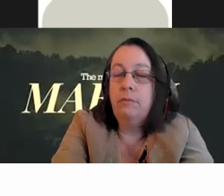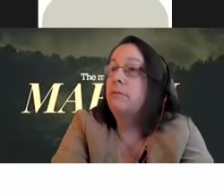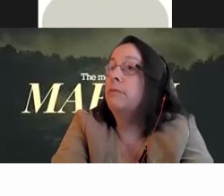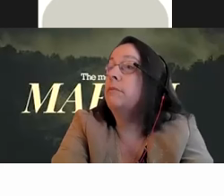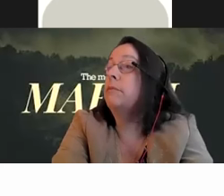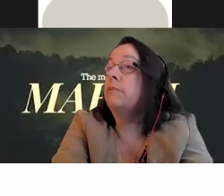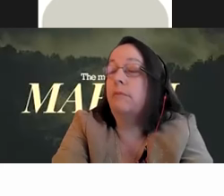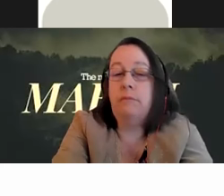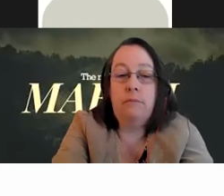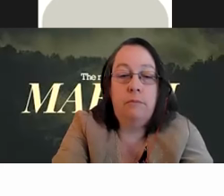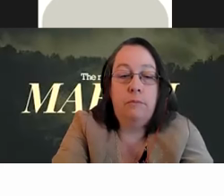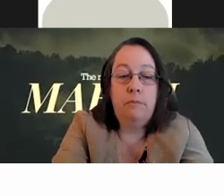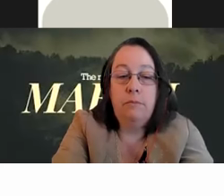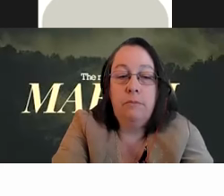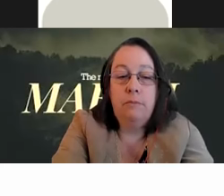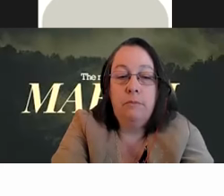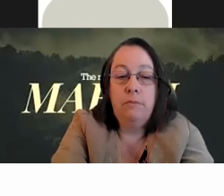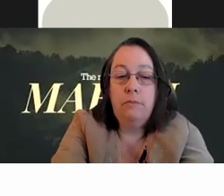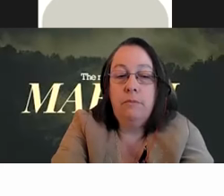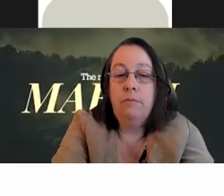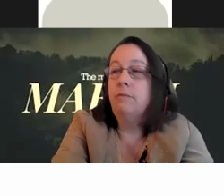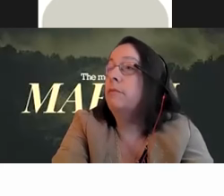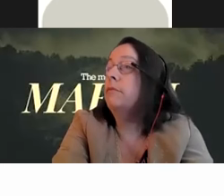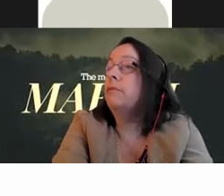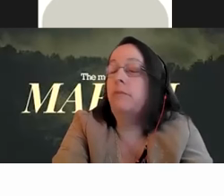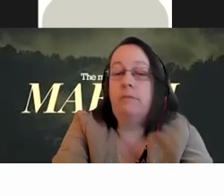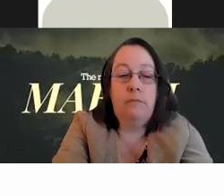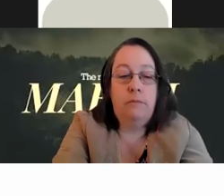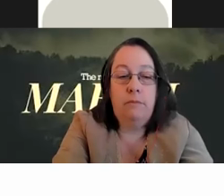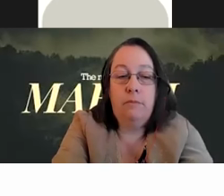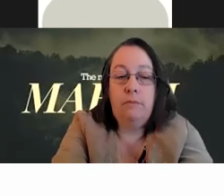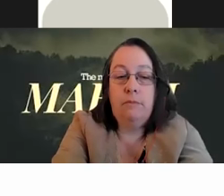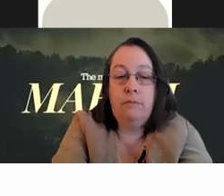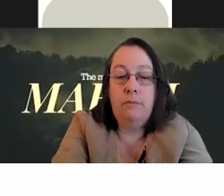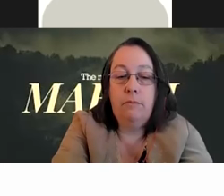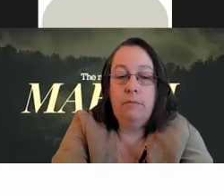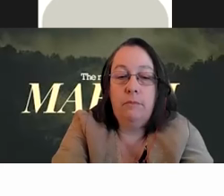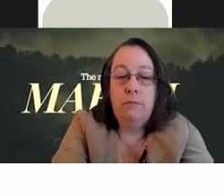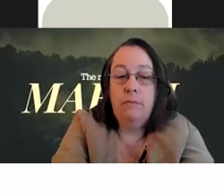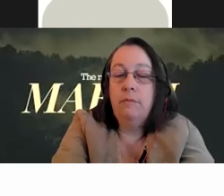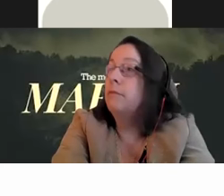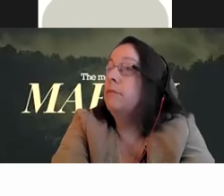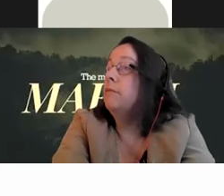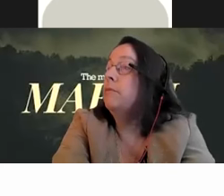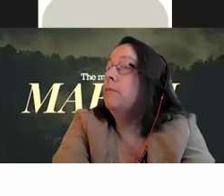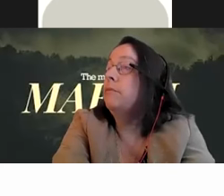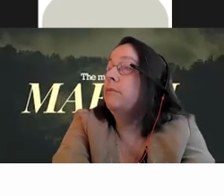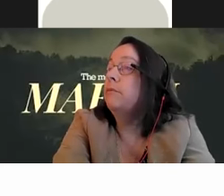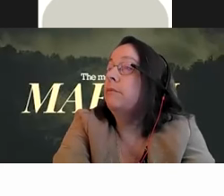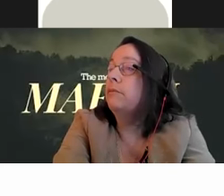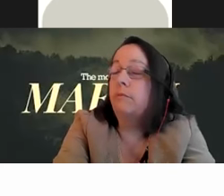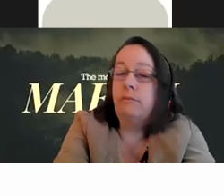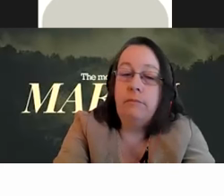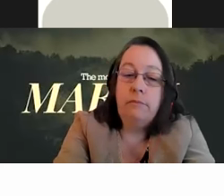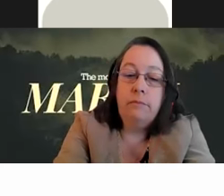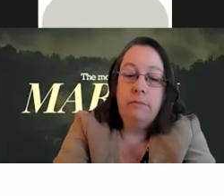So to close out, I'm going to tell you a story to help visualize trauma-informed approach. And this will be told